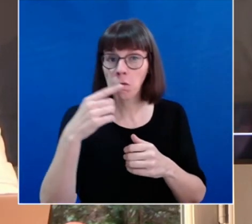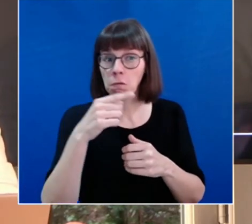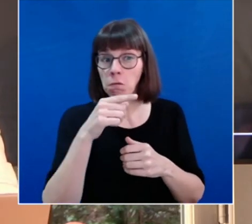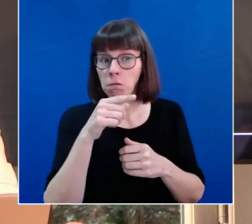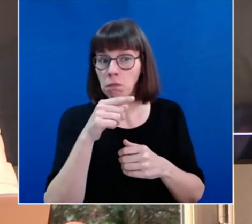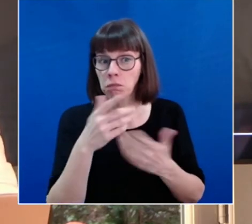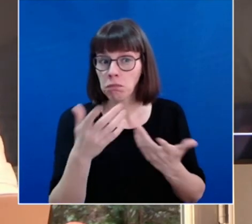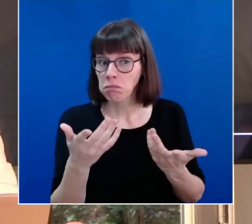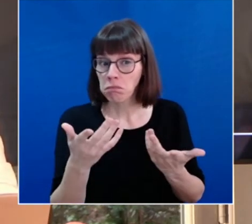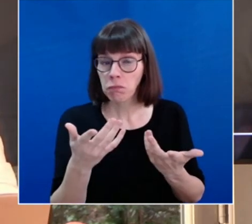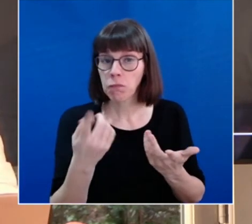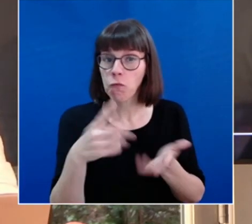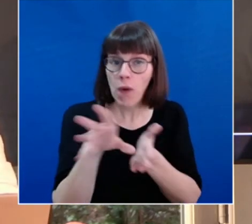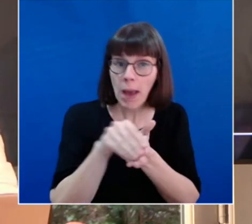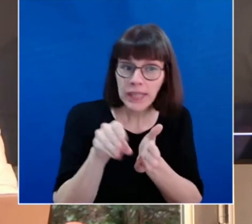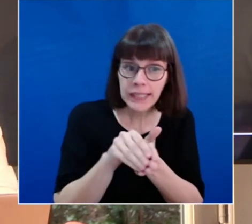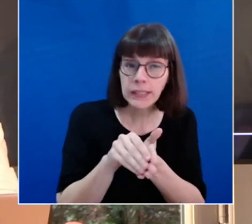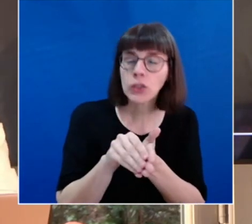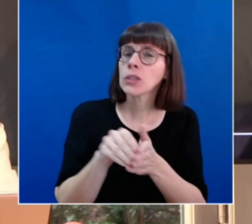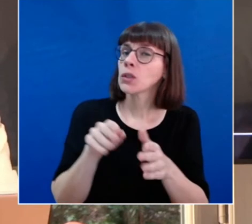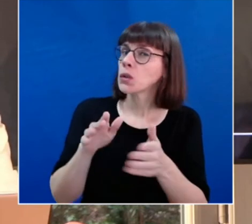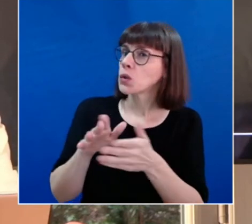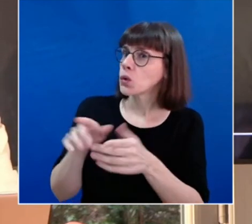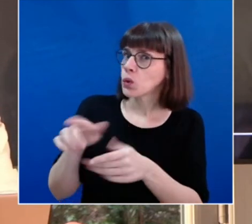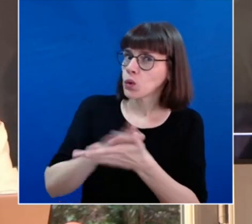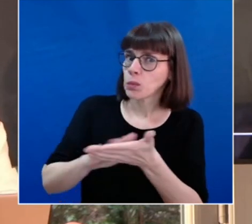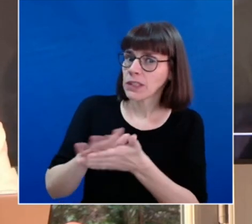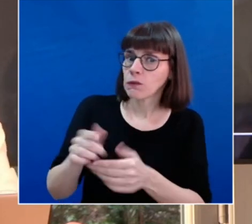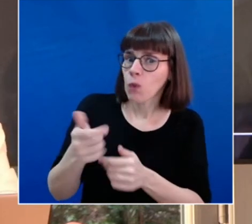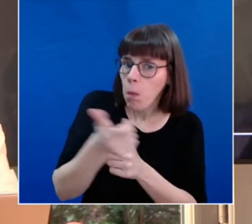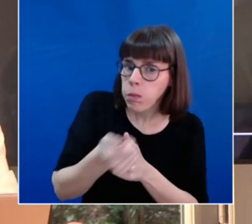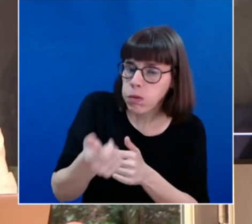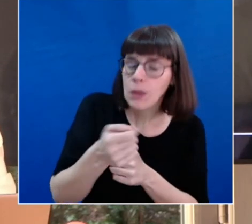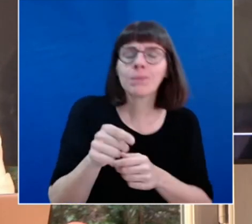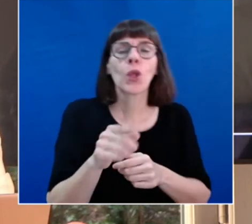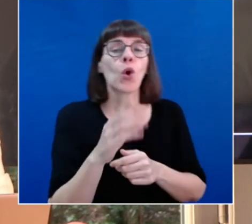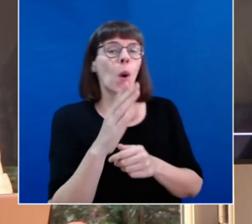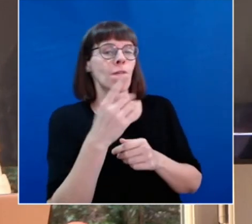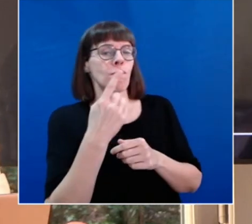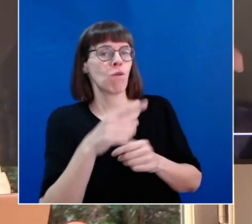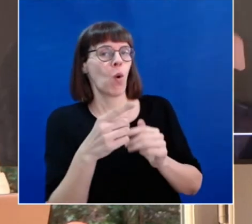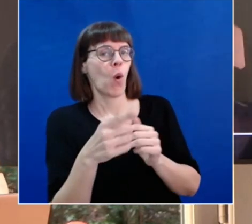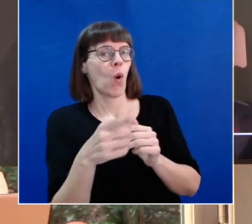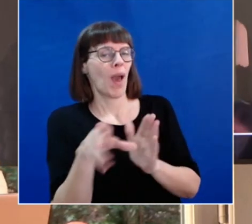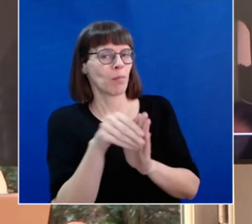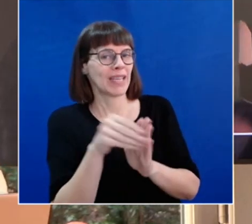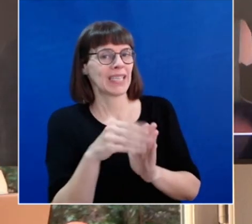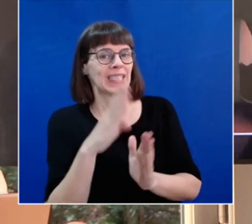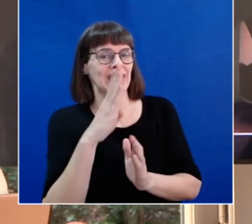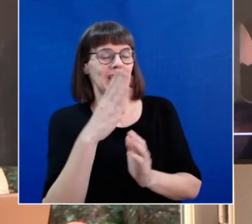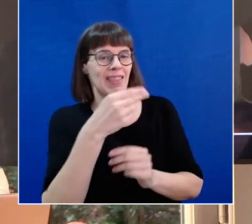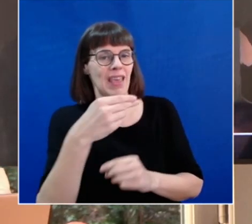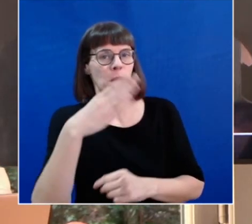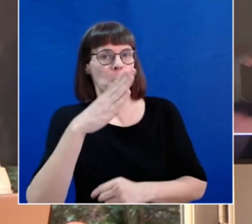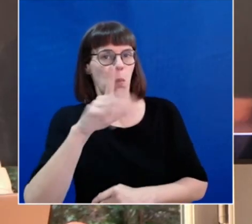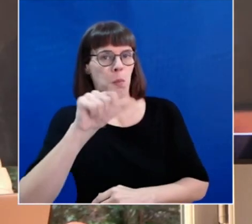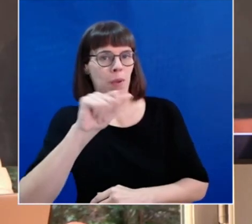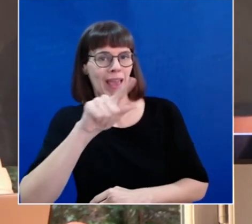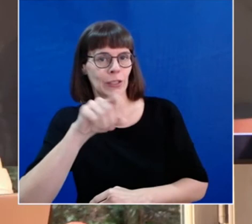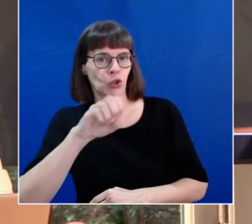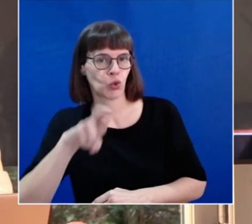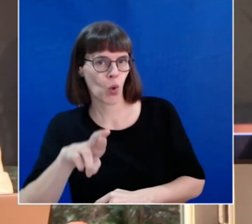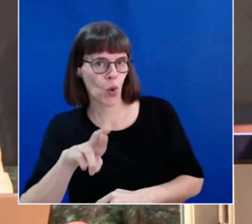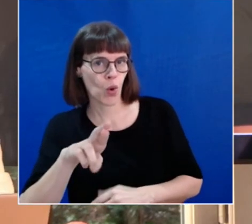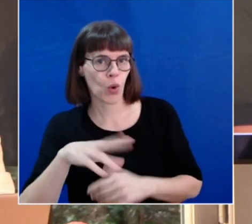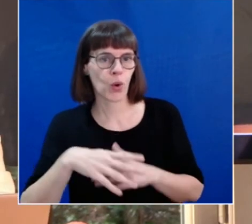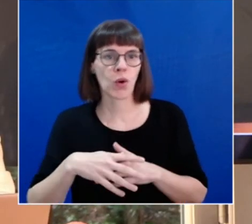For mobile application, you said? Blazor applications. Ooh, not that I know of.